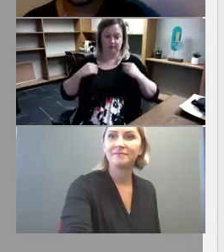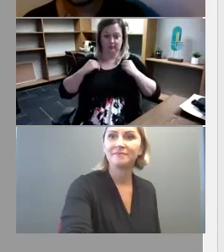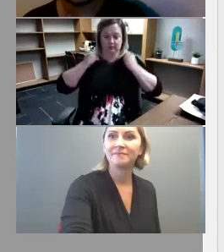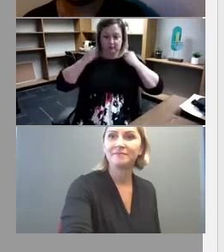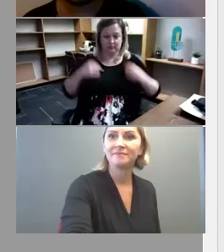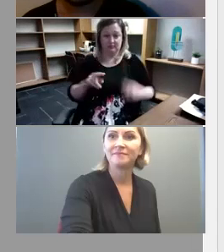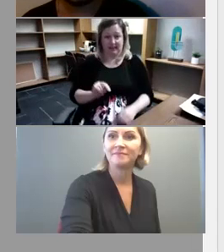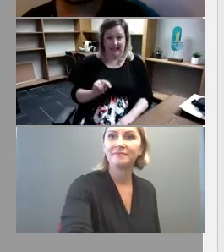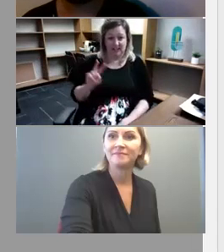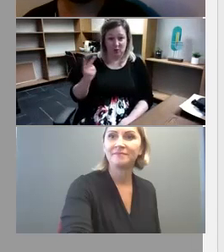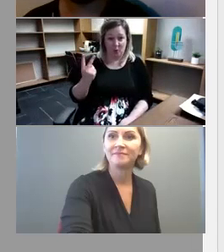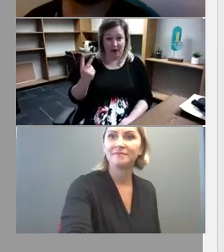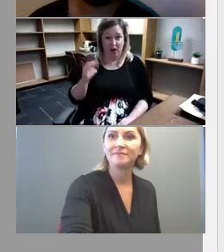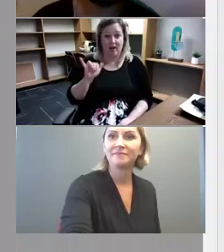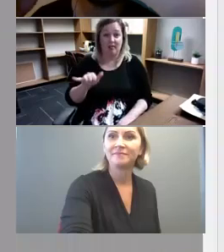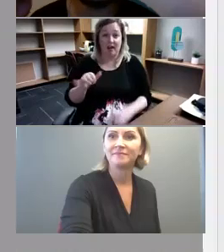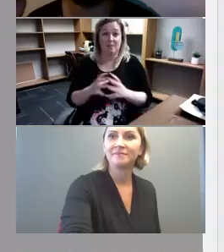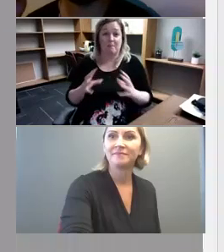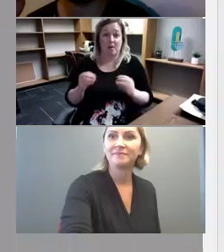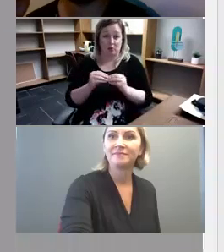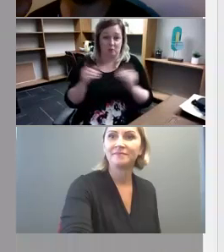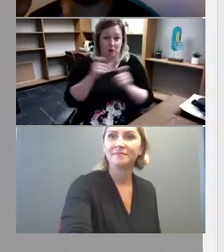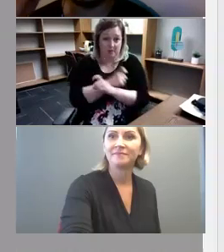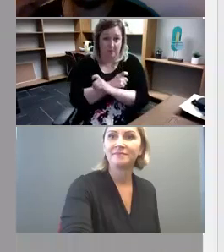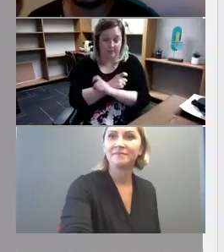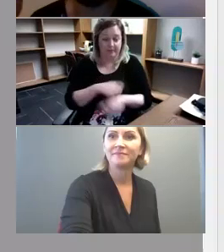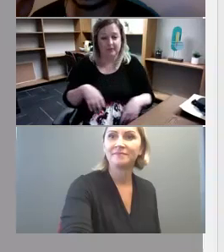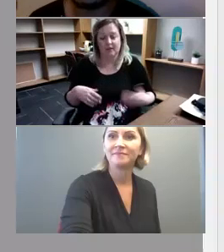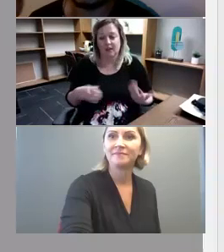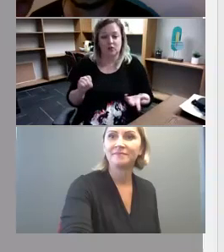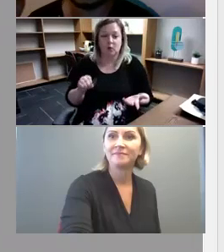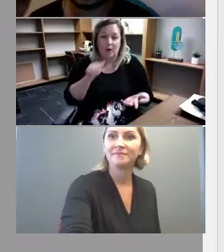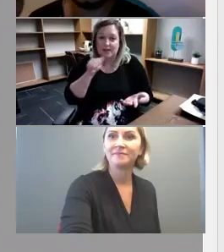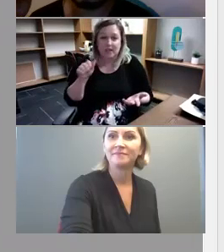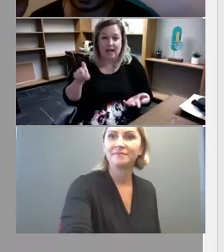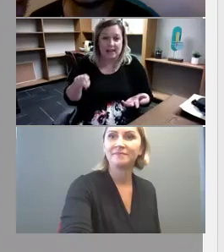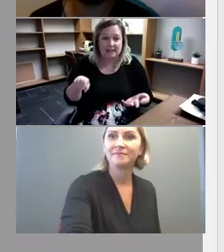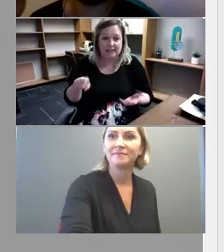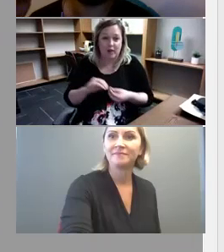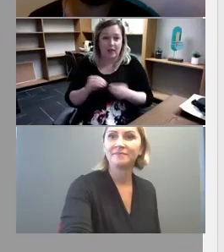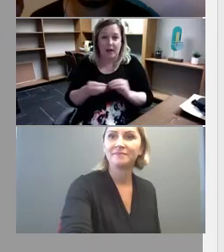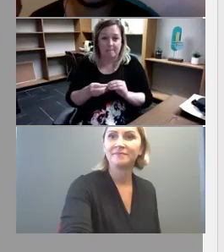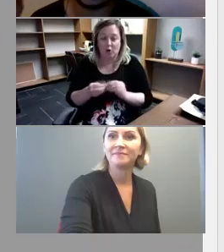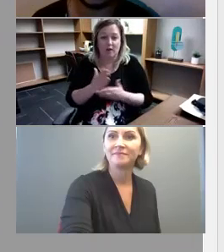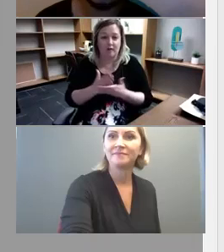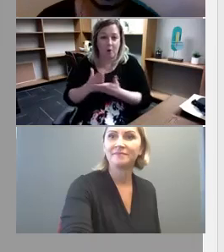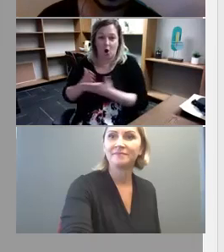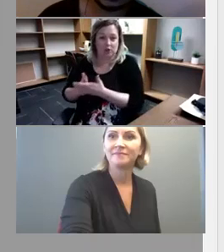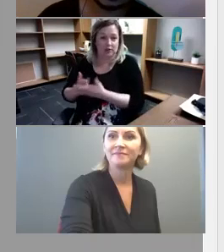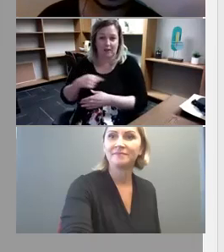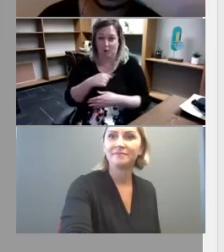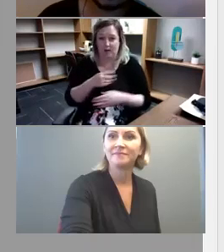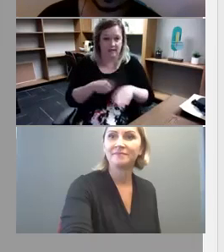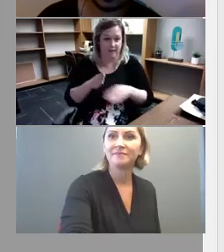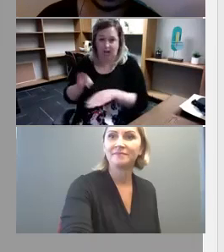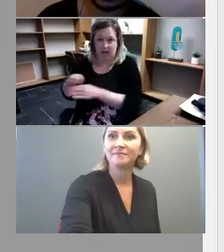merge complexity, right? So it is not necessary that the number of parts that we divide our array,